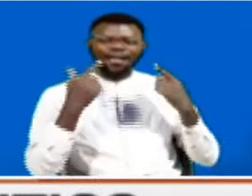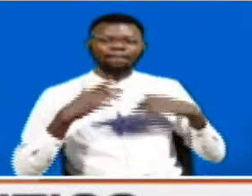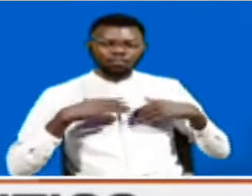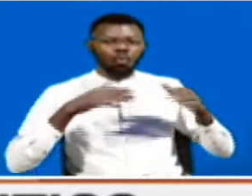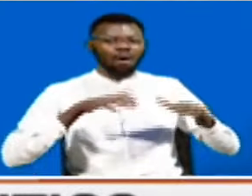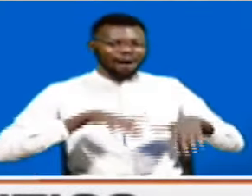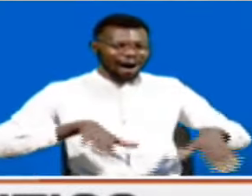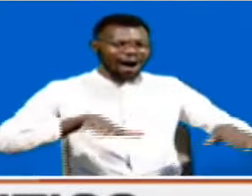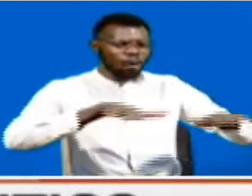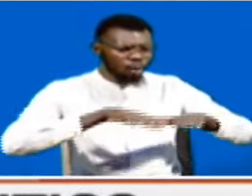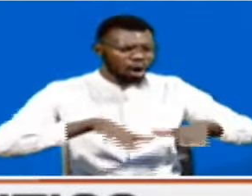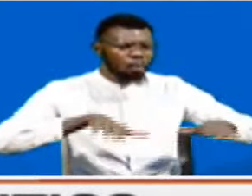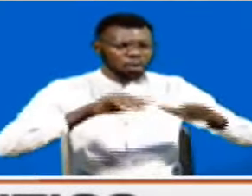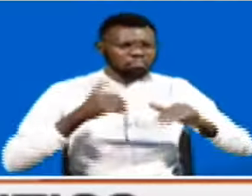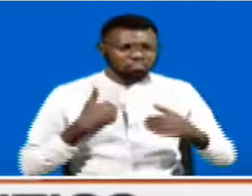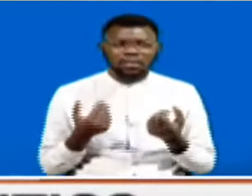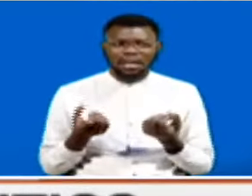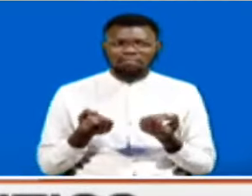the ground still says.